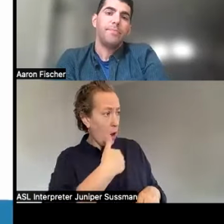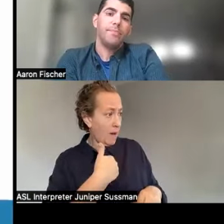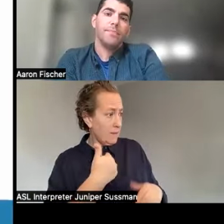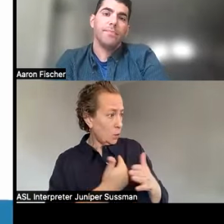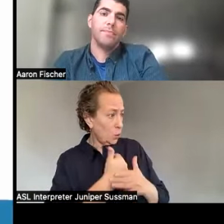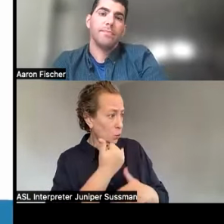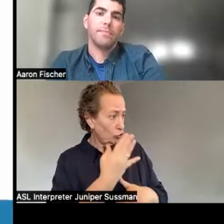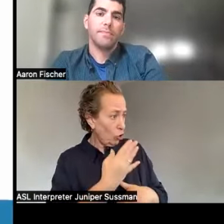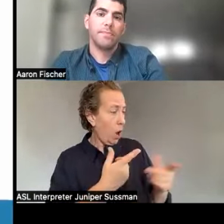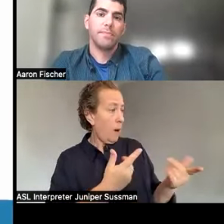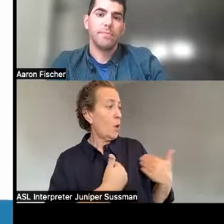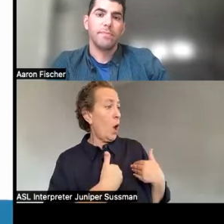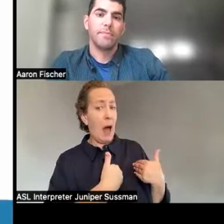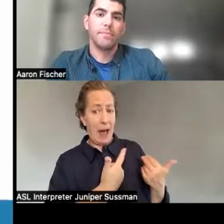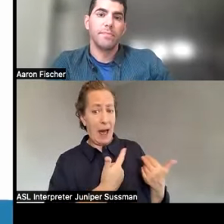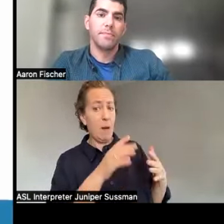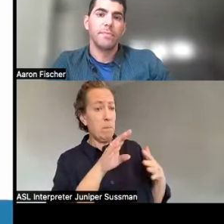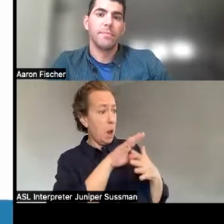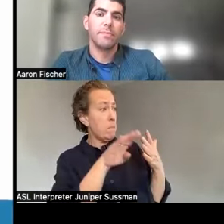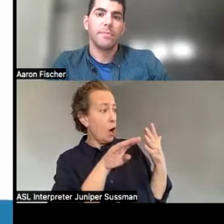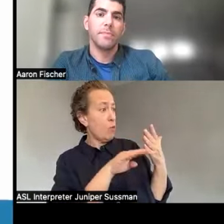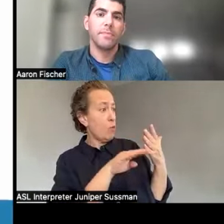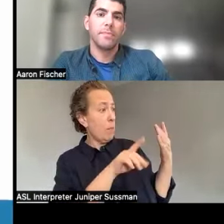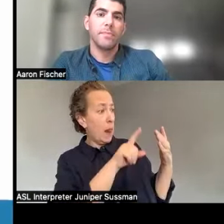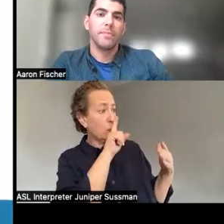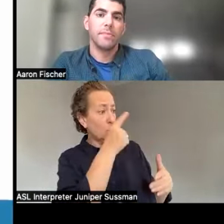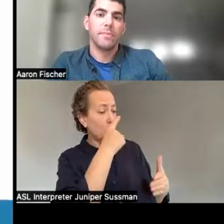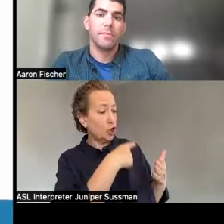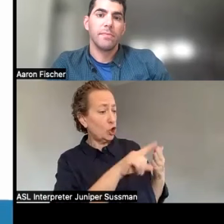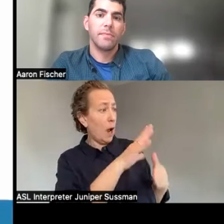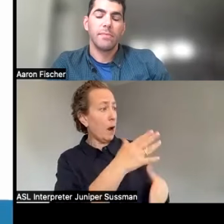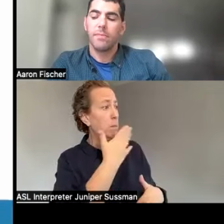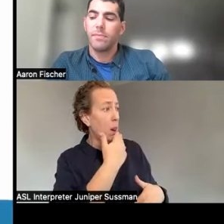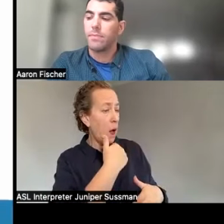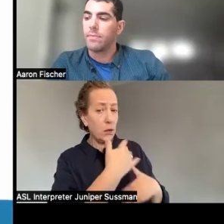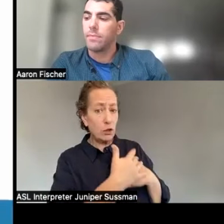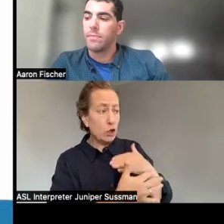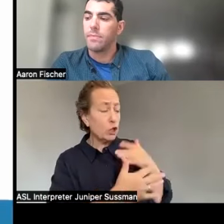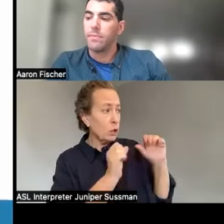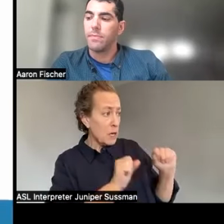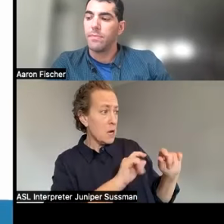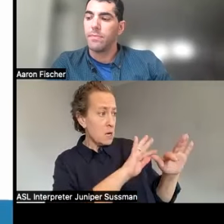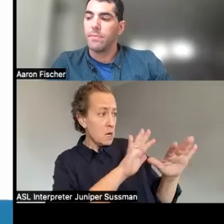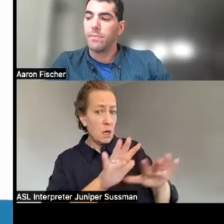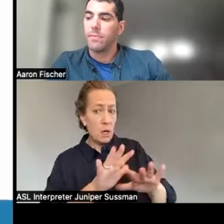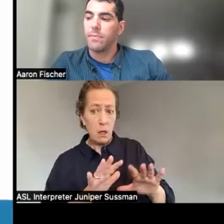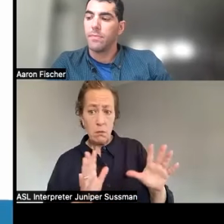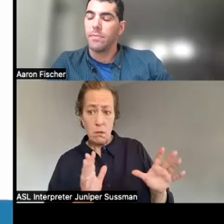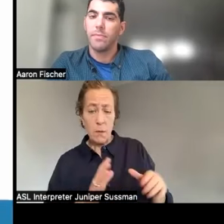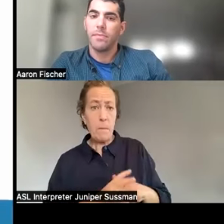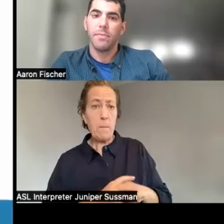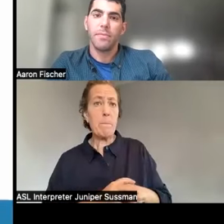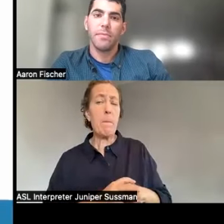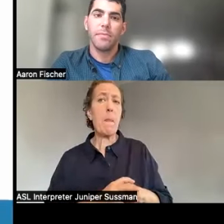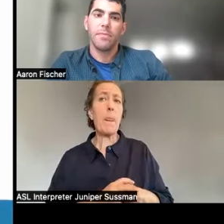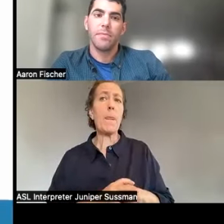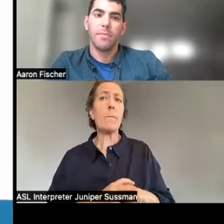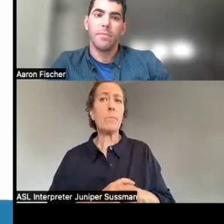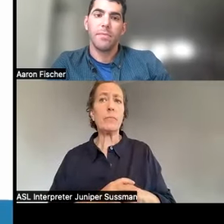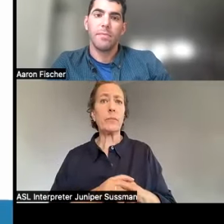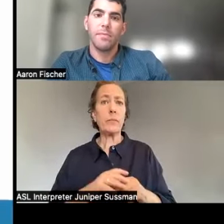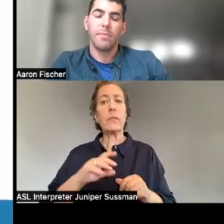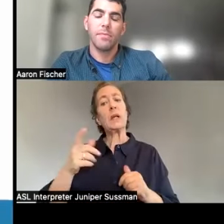sufficient breaks where they can check their blood sugar or have a snack? These are things that should be part of the routine visit, documented in the chart,